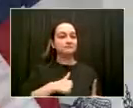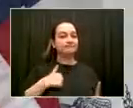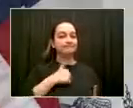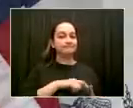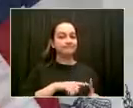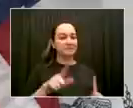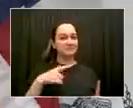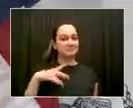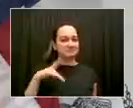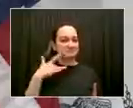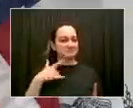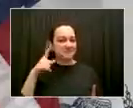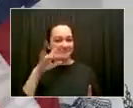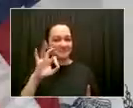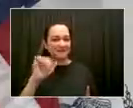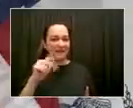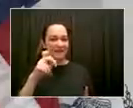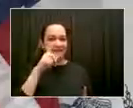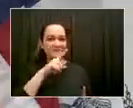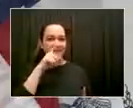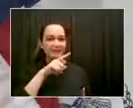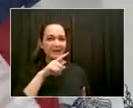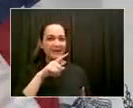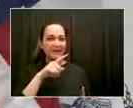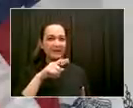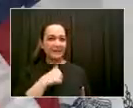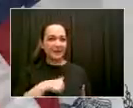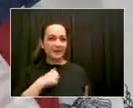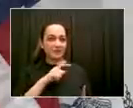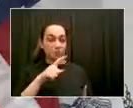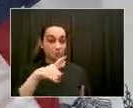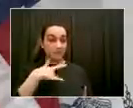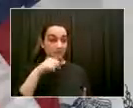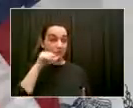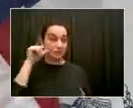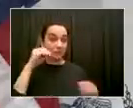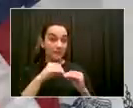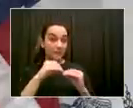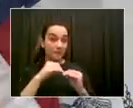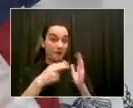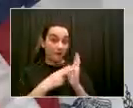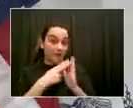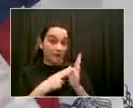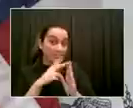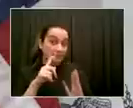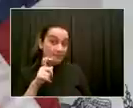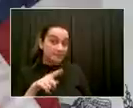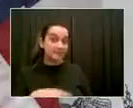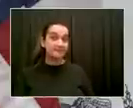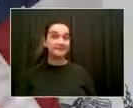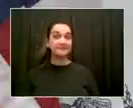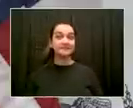grade. I don't do grades. I'll just answer no. No, I don't think it changes anything.